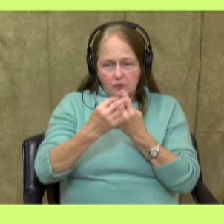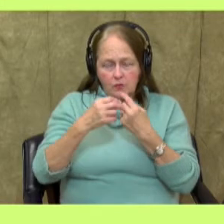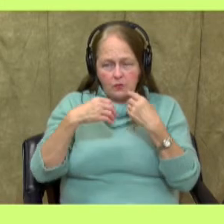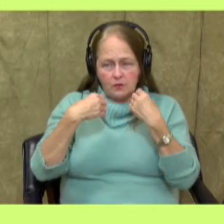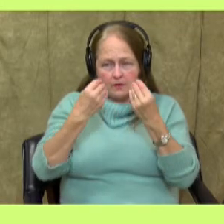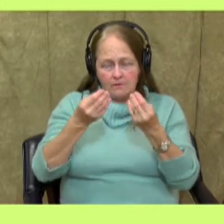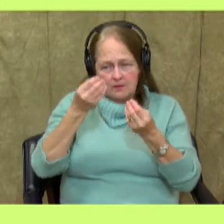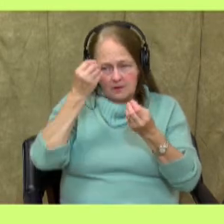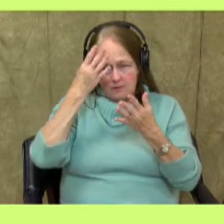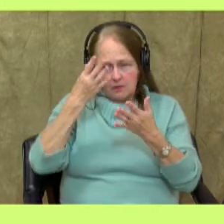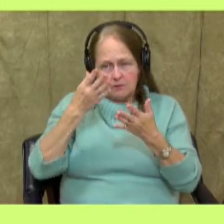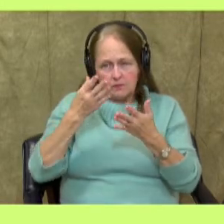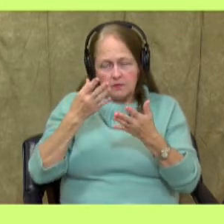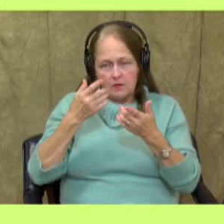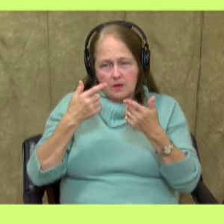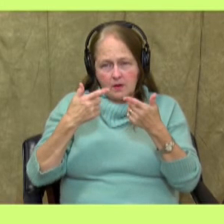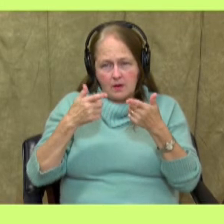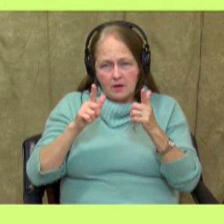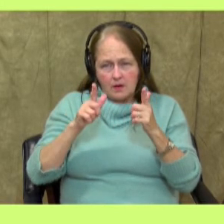chose.